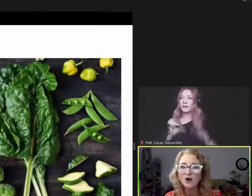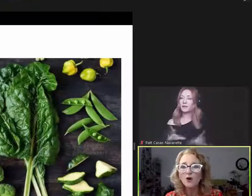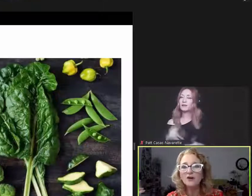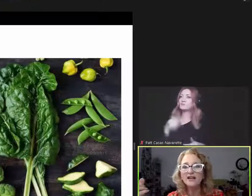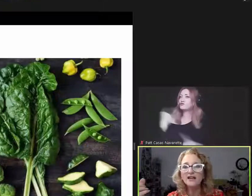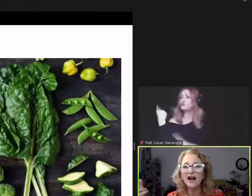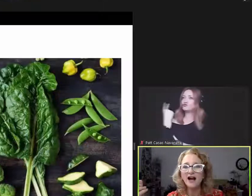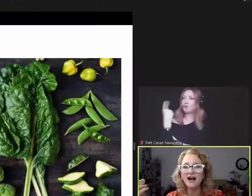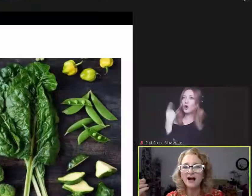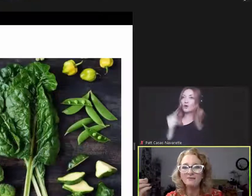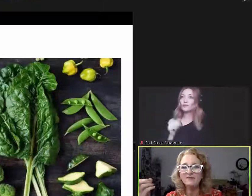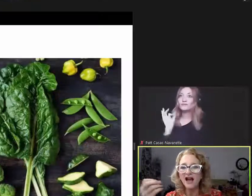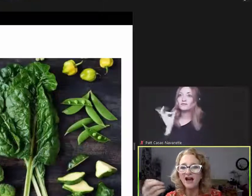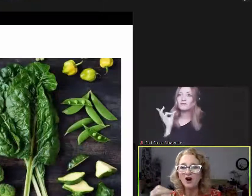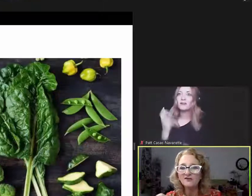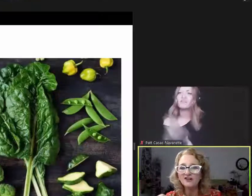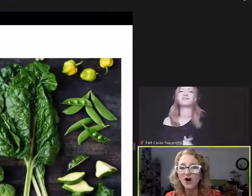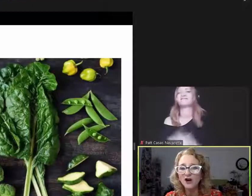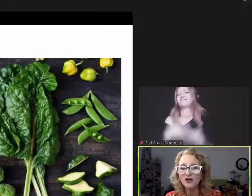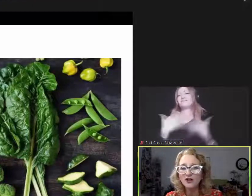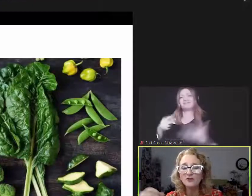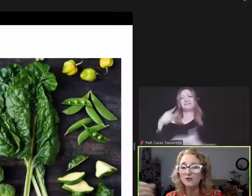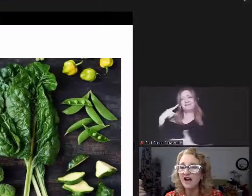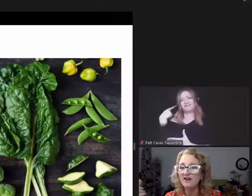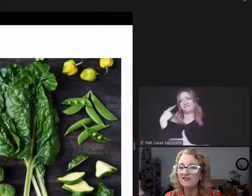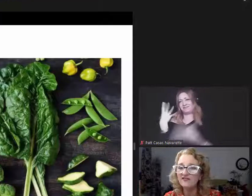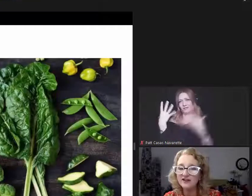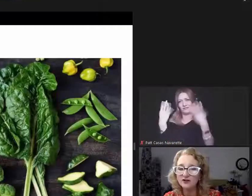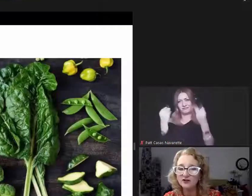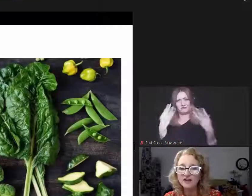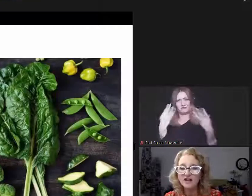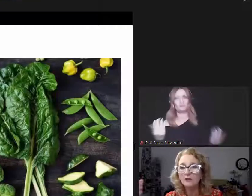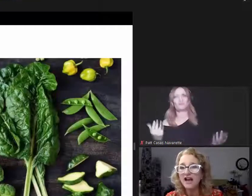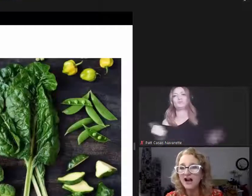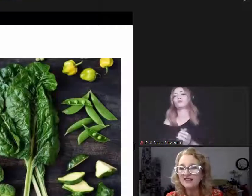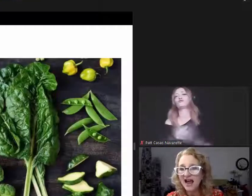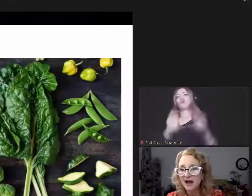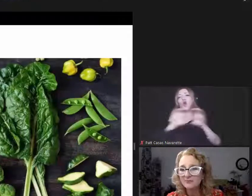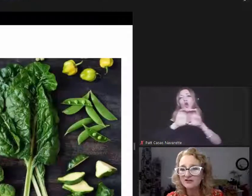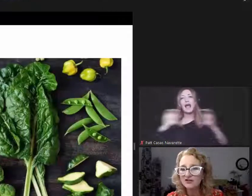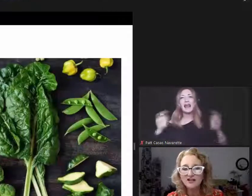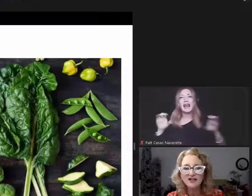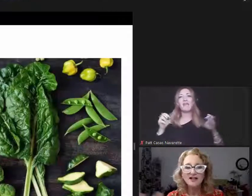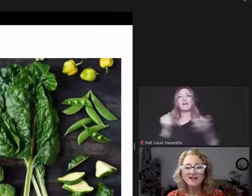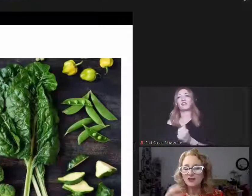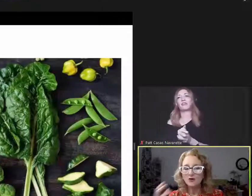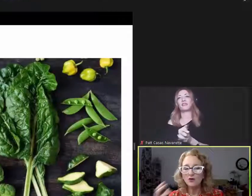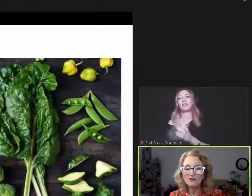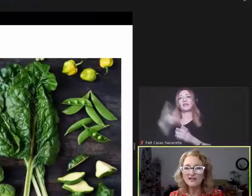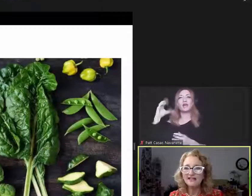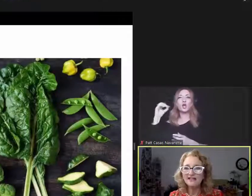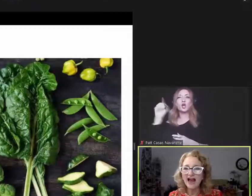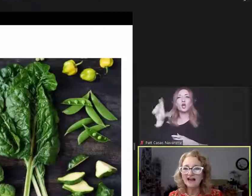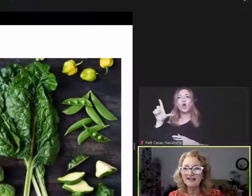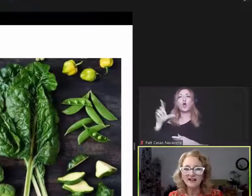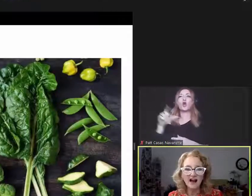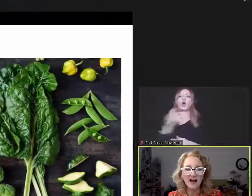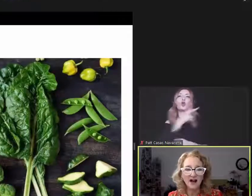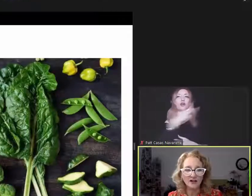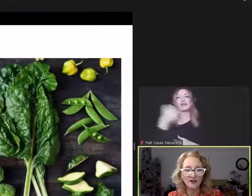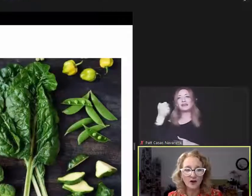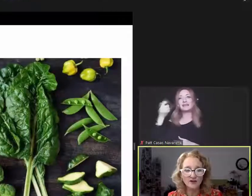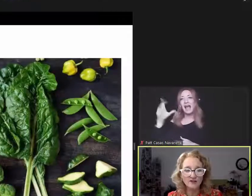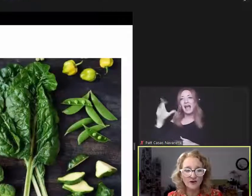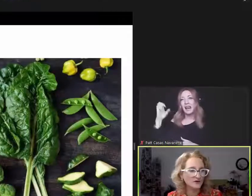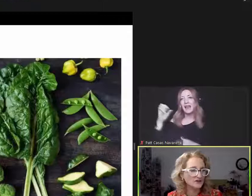kale, we have avocados, we have fennel, we have cabbage. So really adding